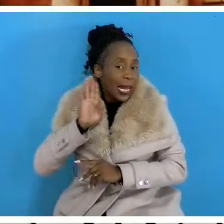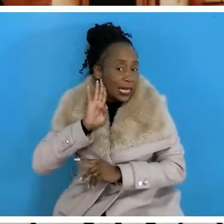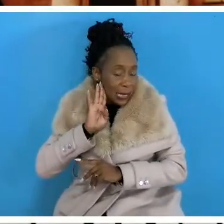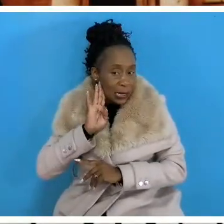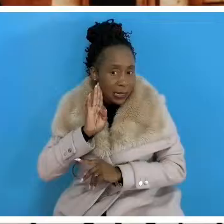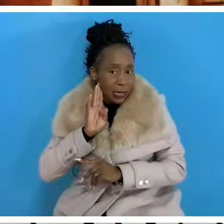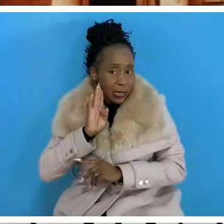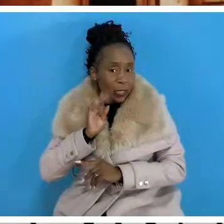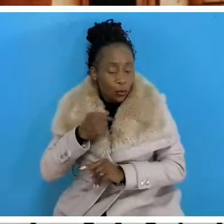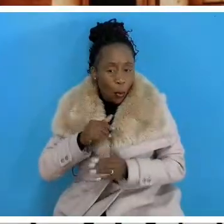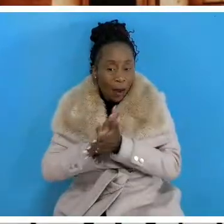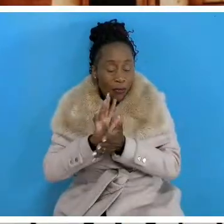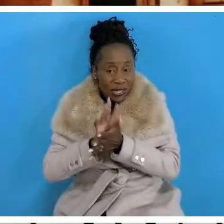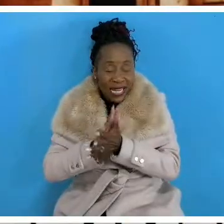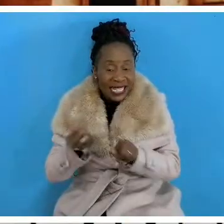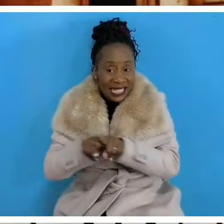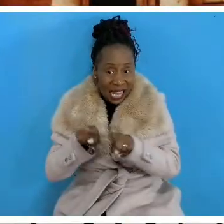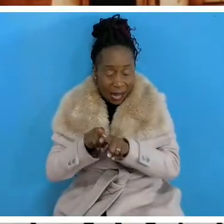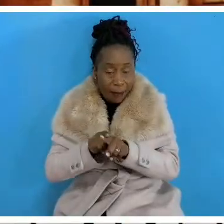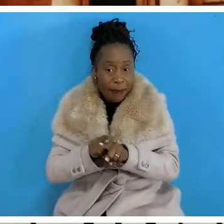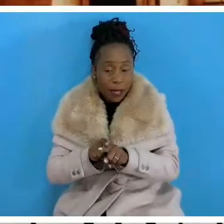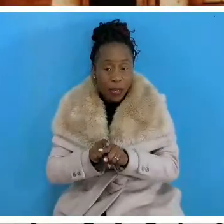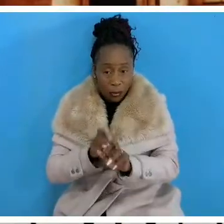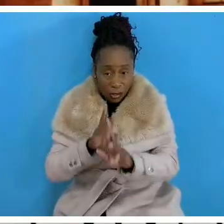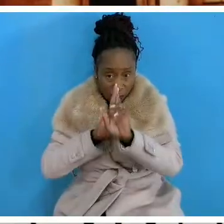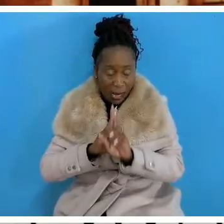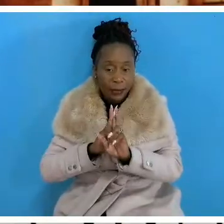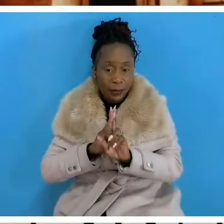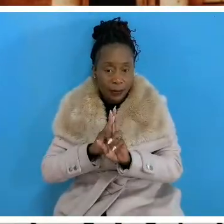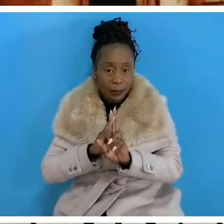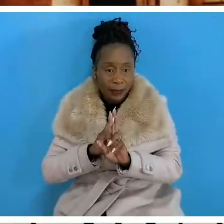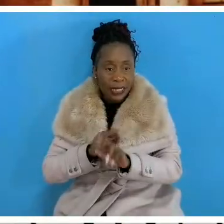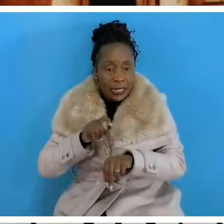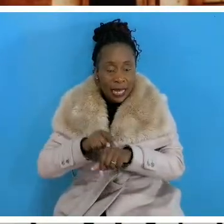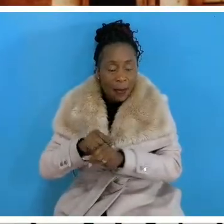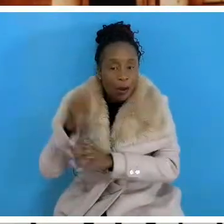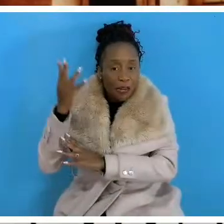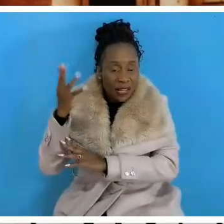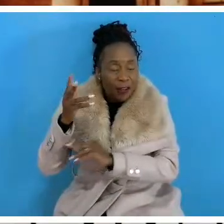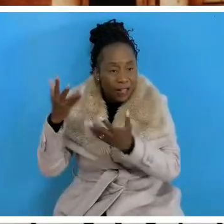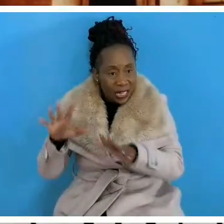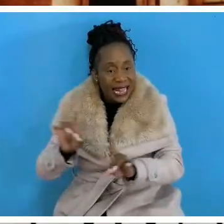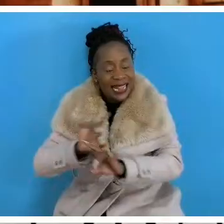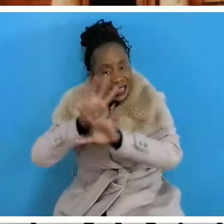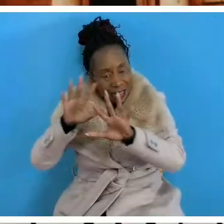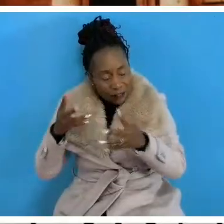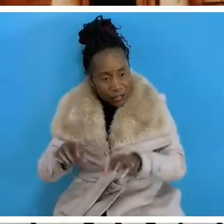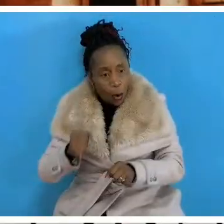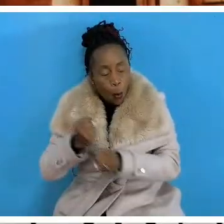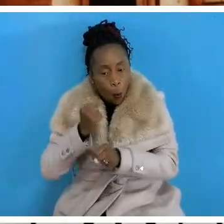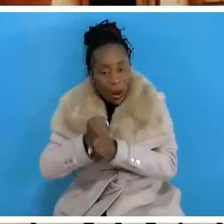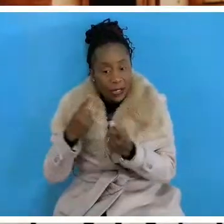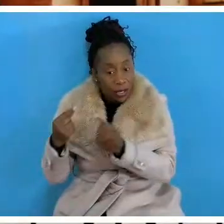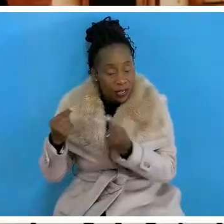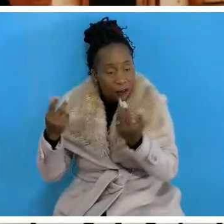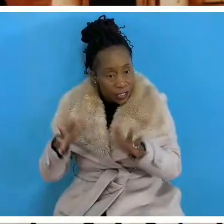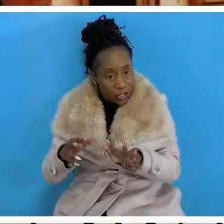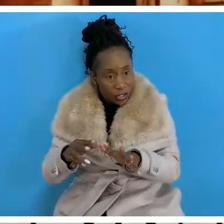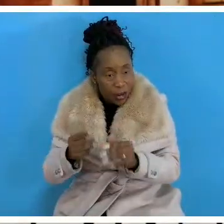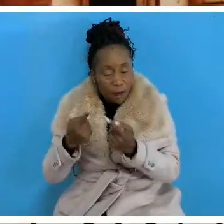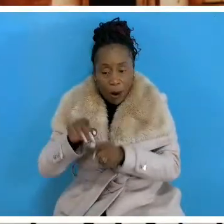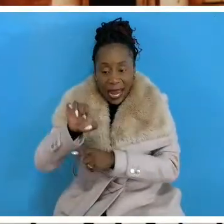That is why in some of the presentations, it was clear that there is work done for Eldorado